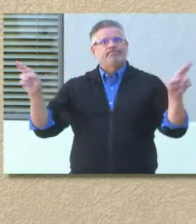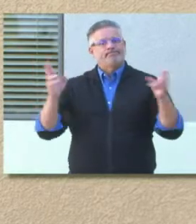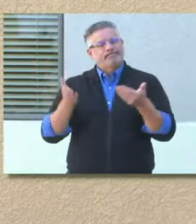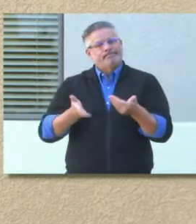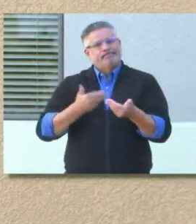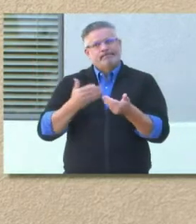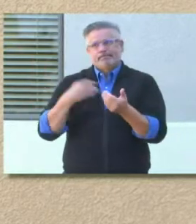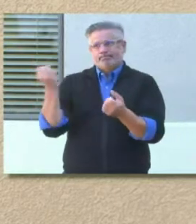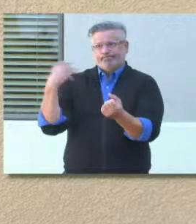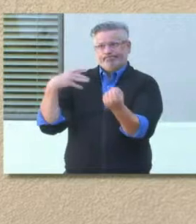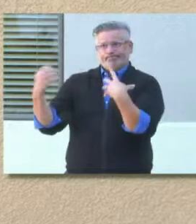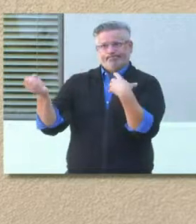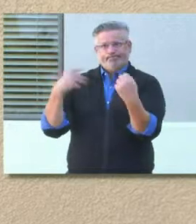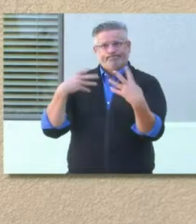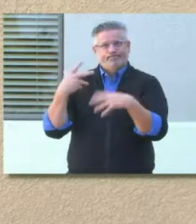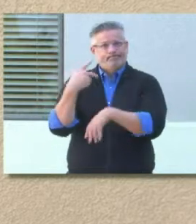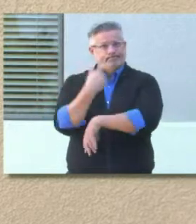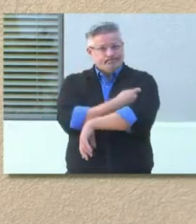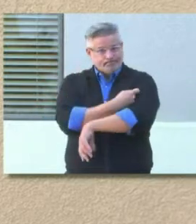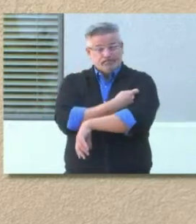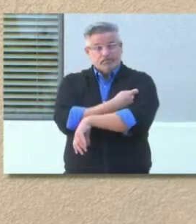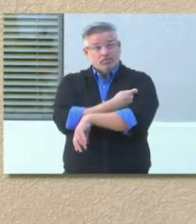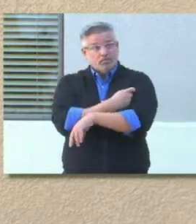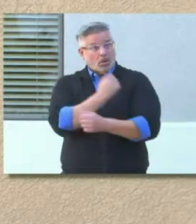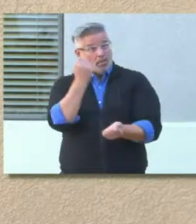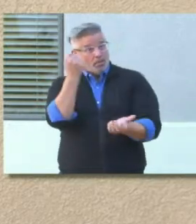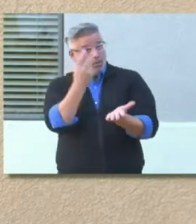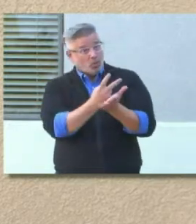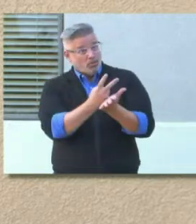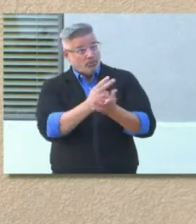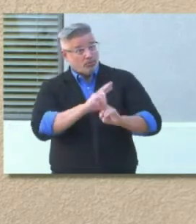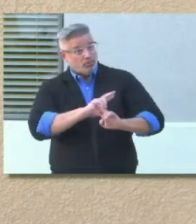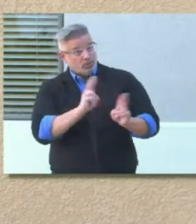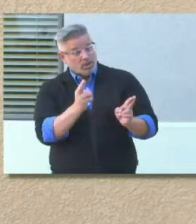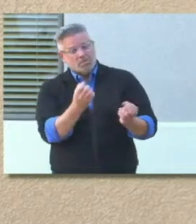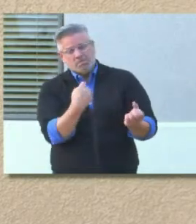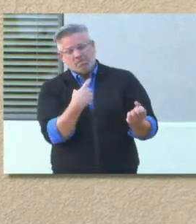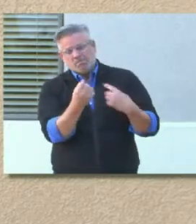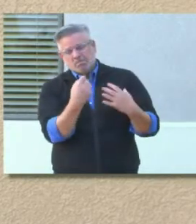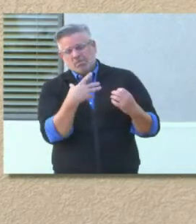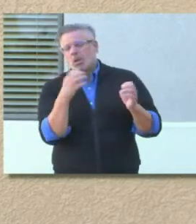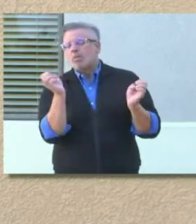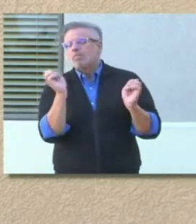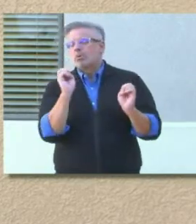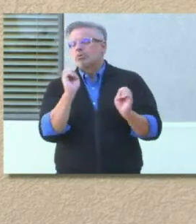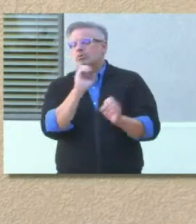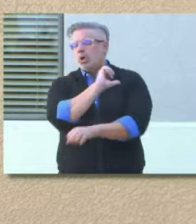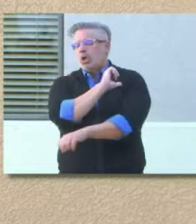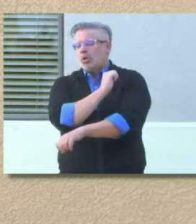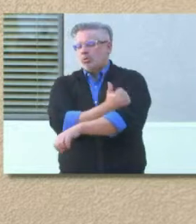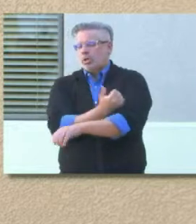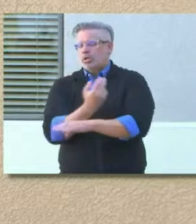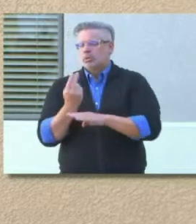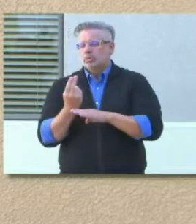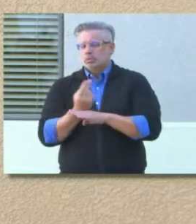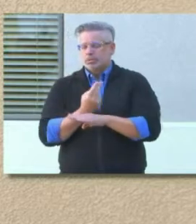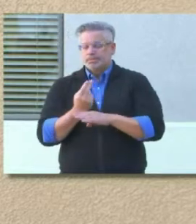to us as soon as vaccine became approved and available for the emergency authorized